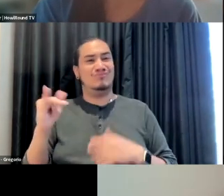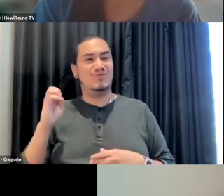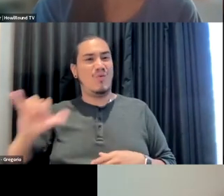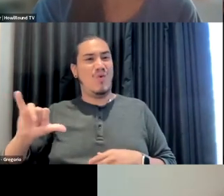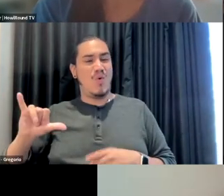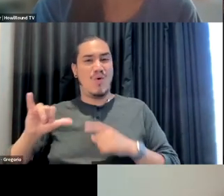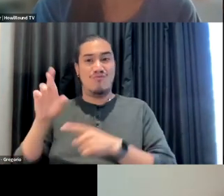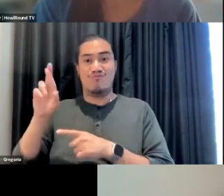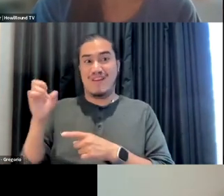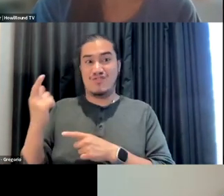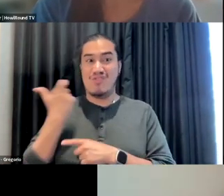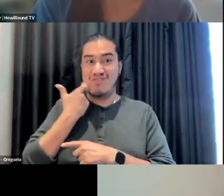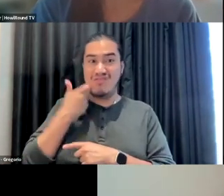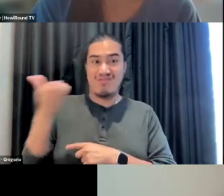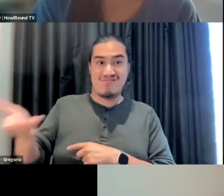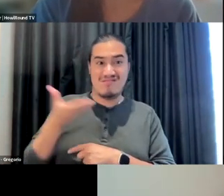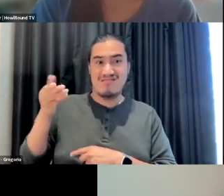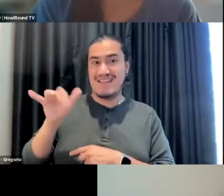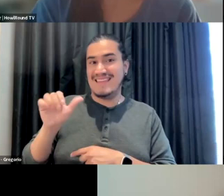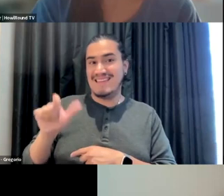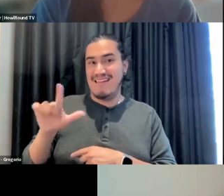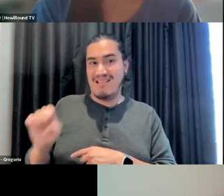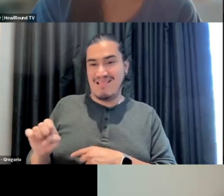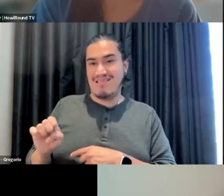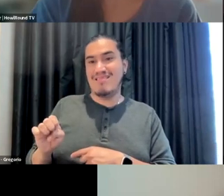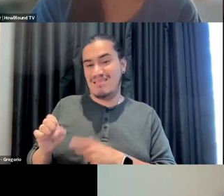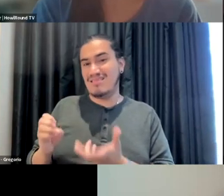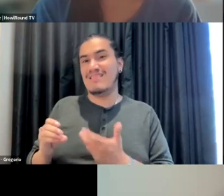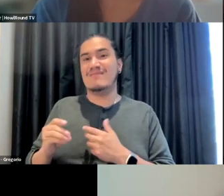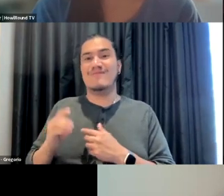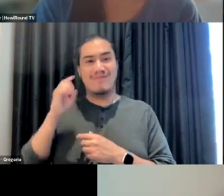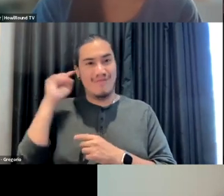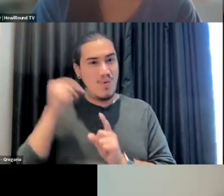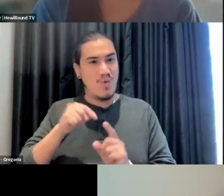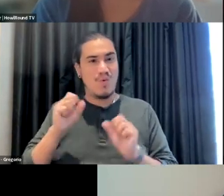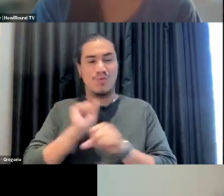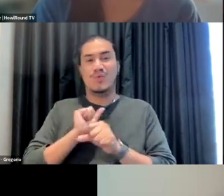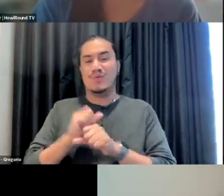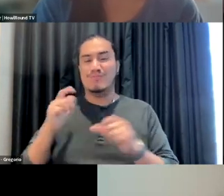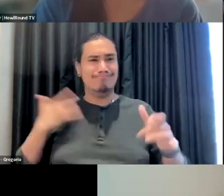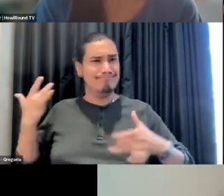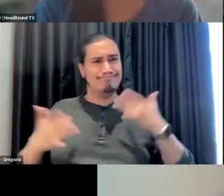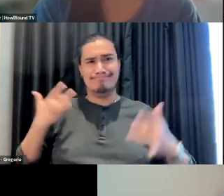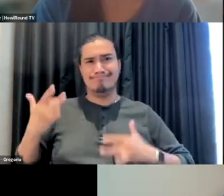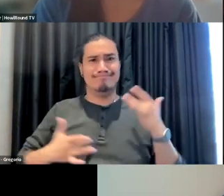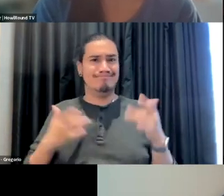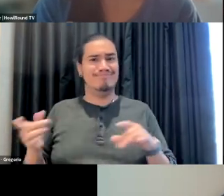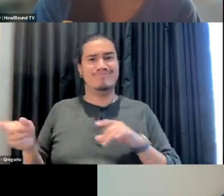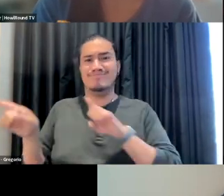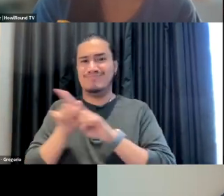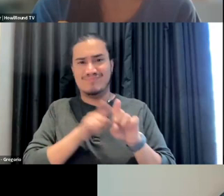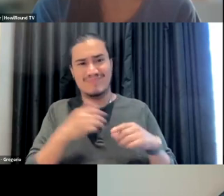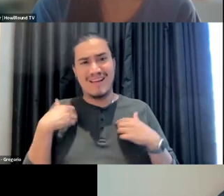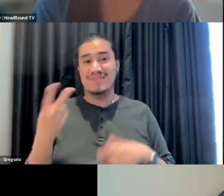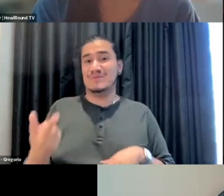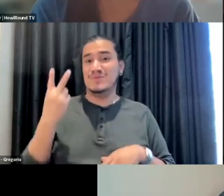been commissioned by Yale. And I mean, just that's such amazing, incredible. So I'm just so excited, along with Guadalis. We have two